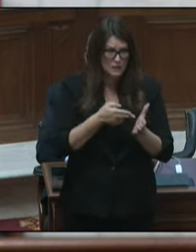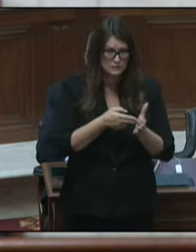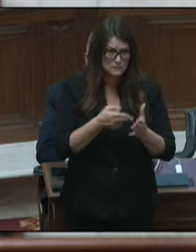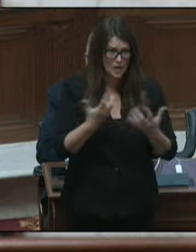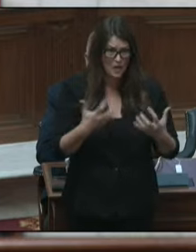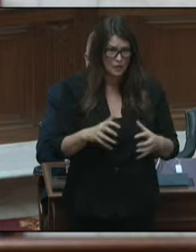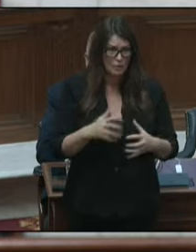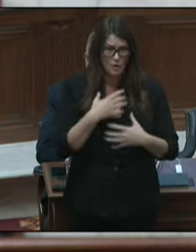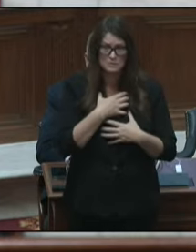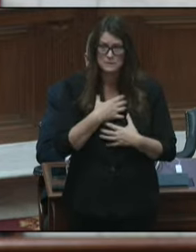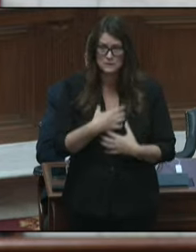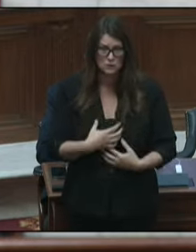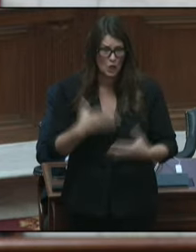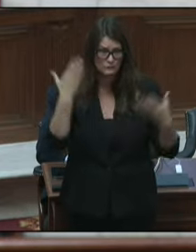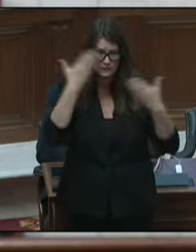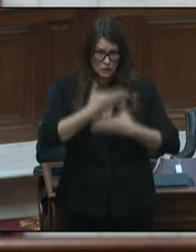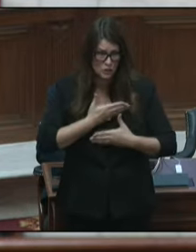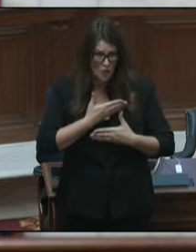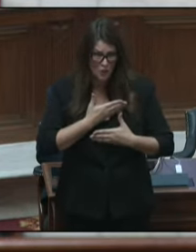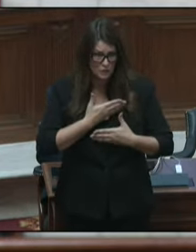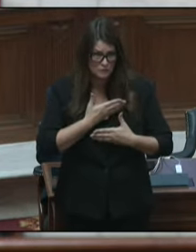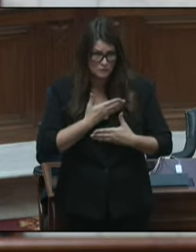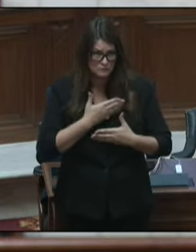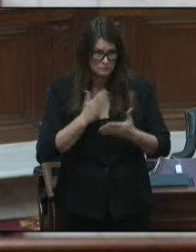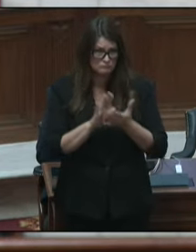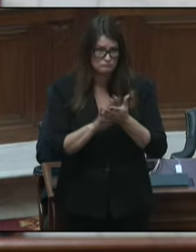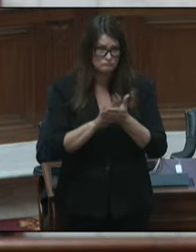starve to death in the dark. Now,